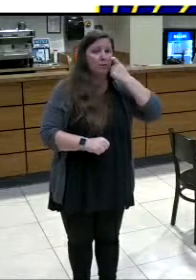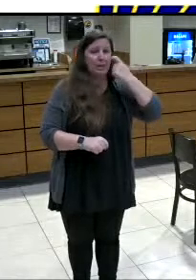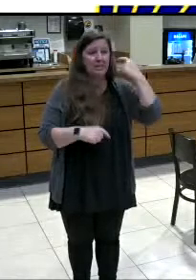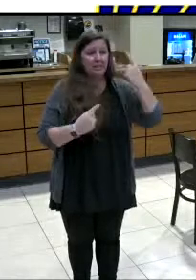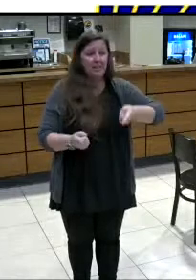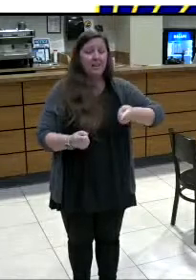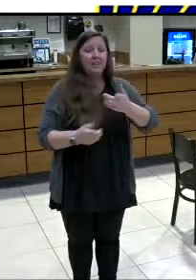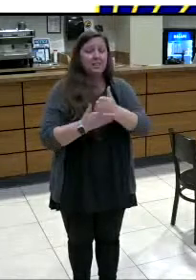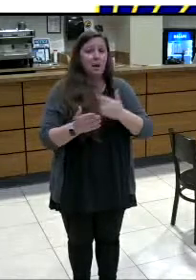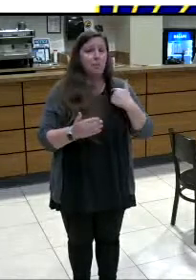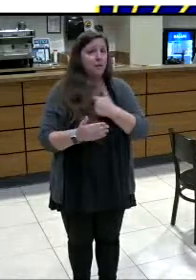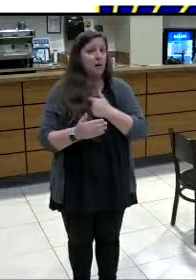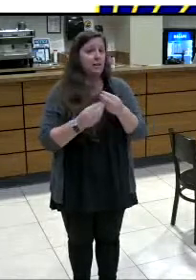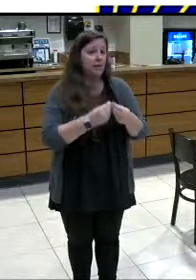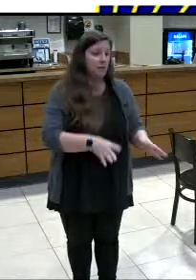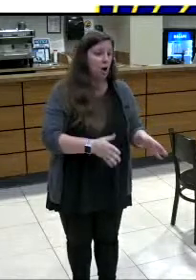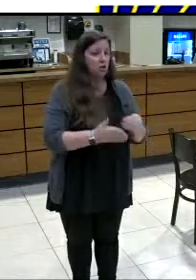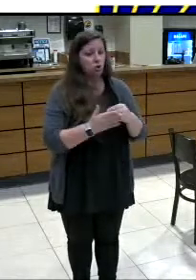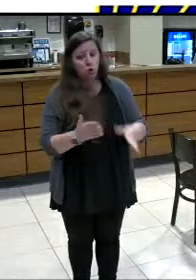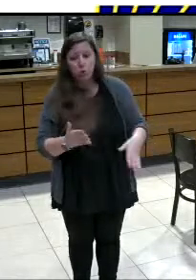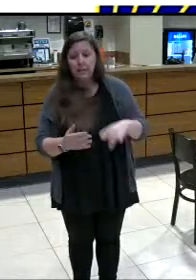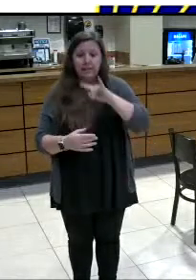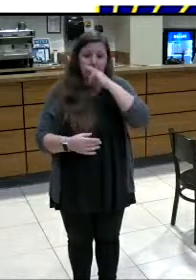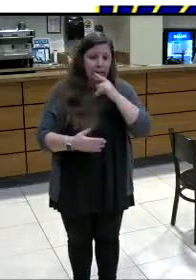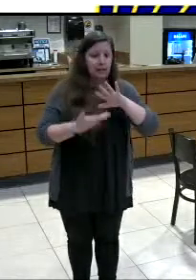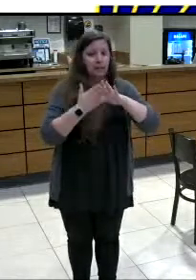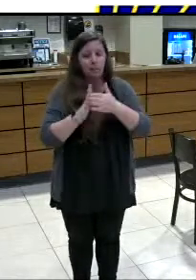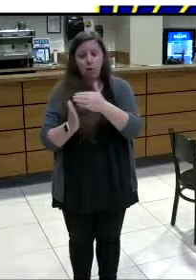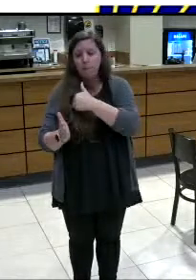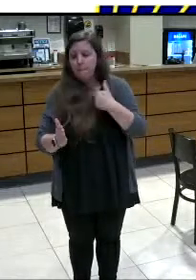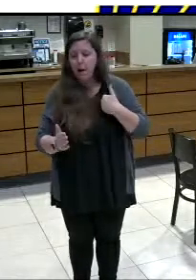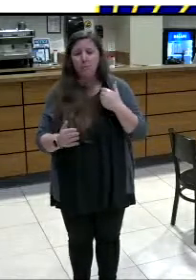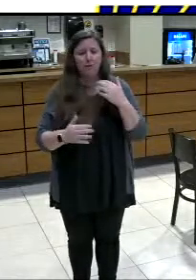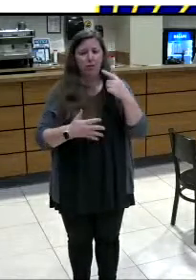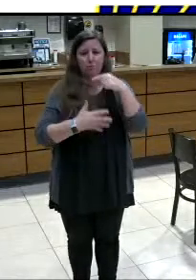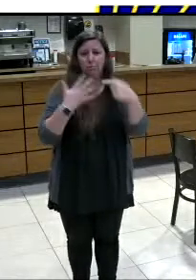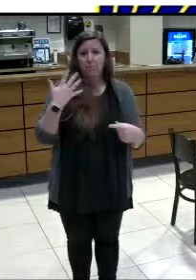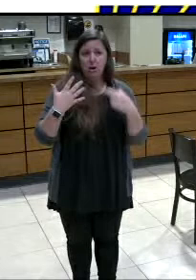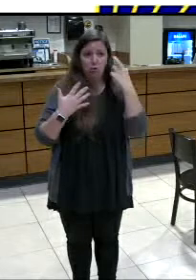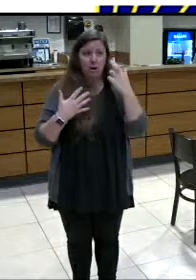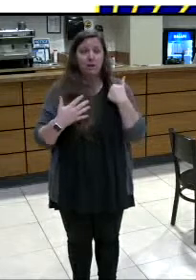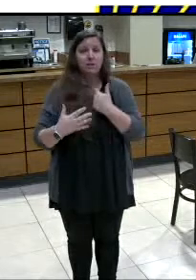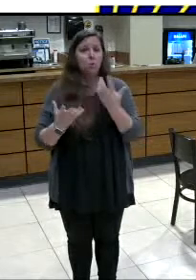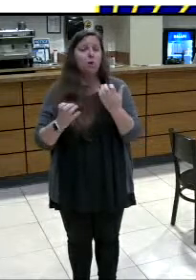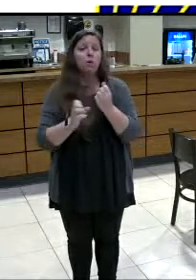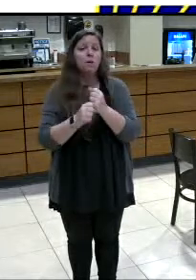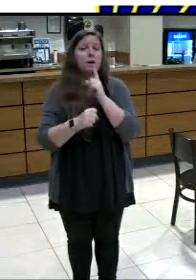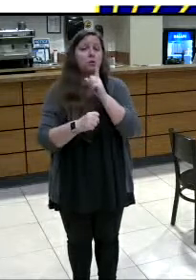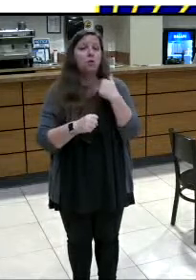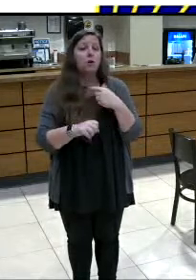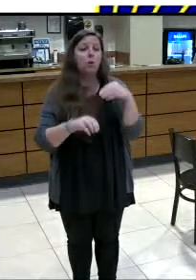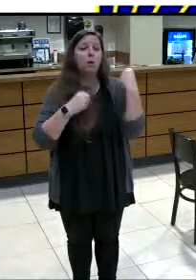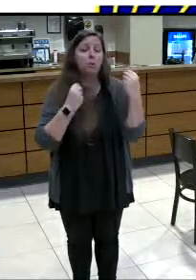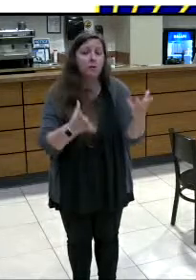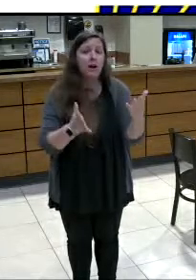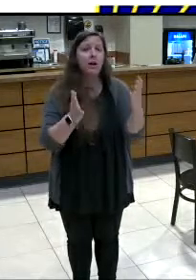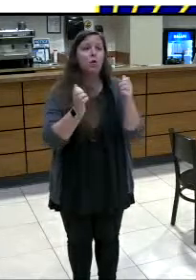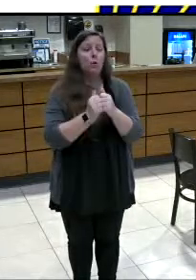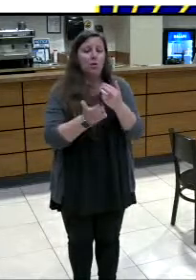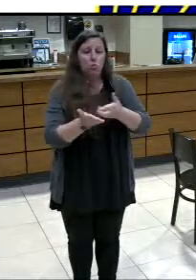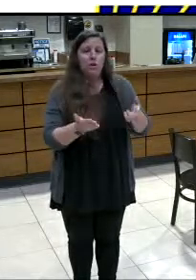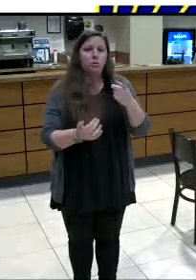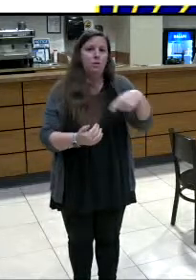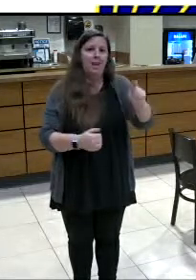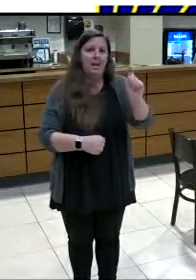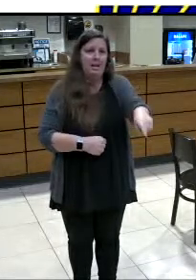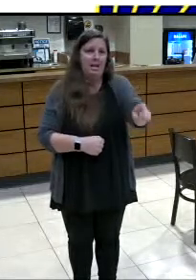lost students, some of us have lost kids, community members due to a number of things. We want to make sure that we have provided them with the resources that they